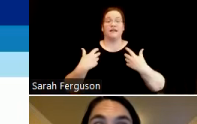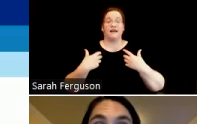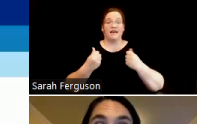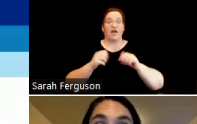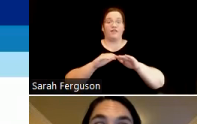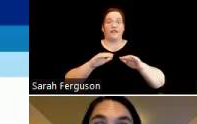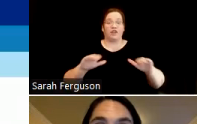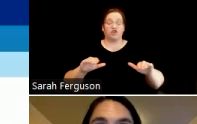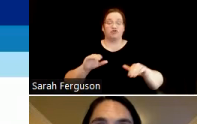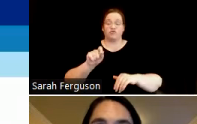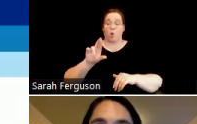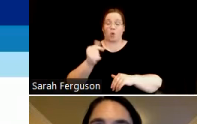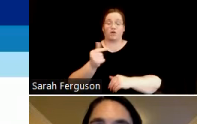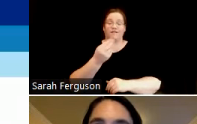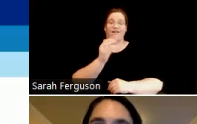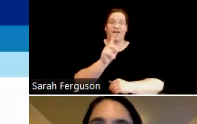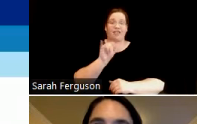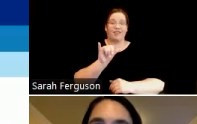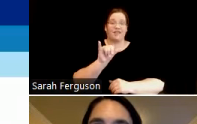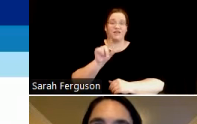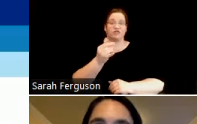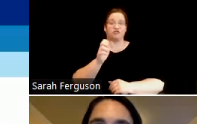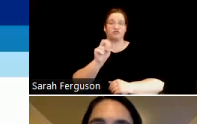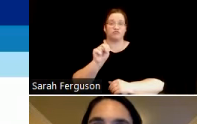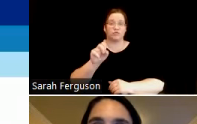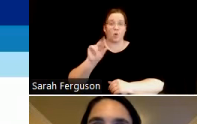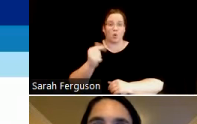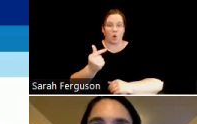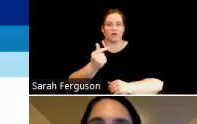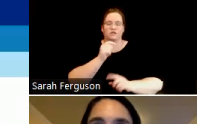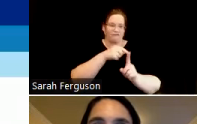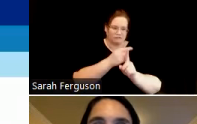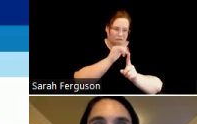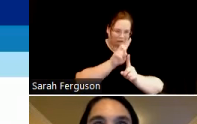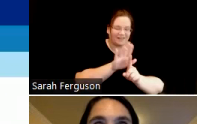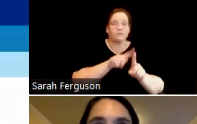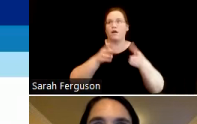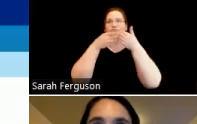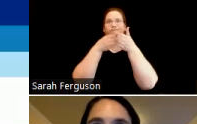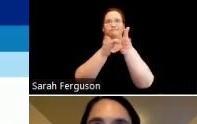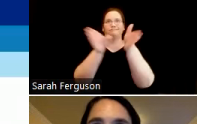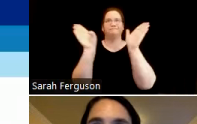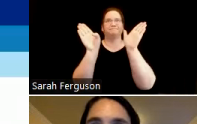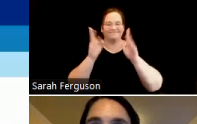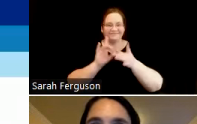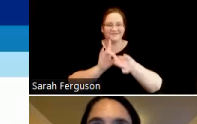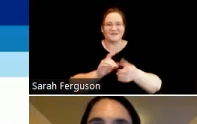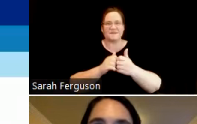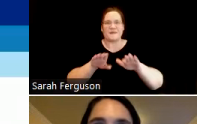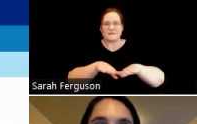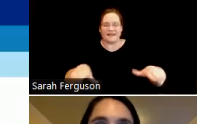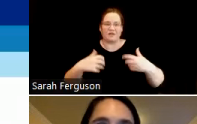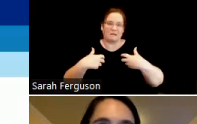Healthychildren.org is a great resource, not just for COVID vaccine information, but for all information related to pediatric health and well-being